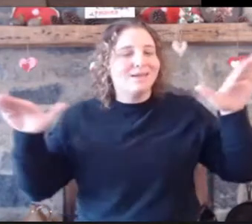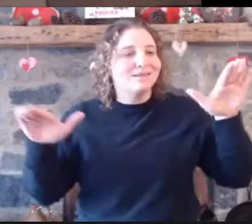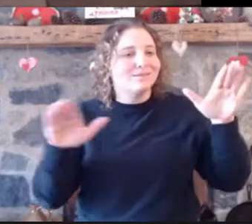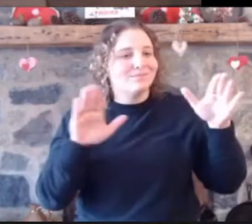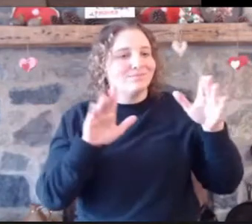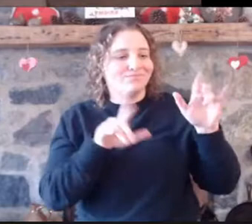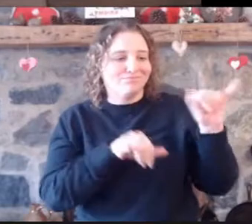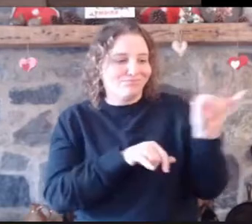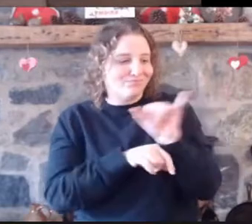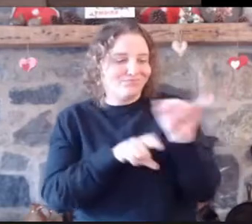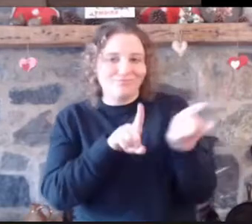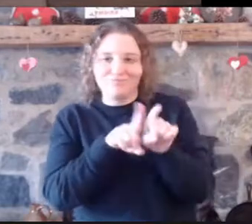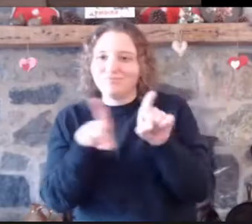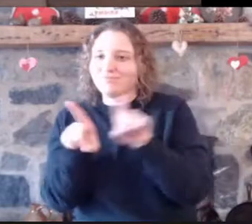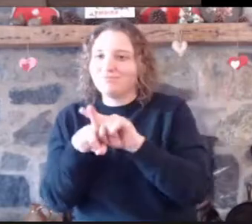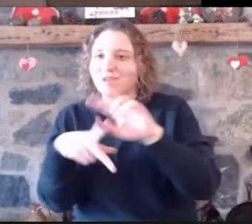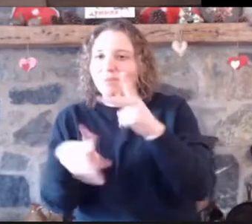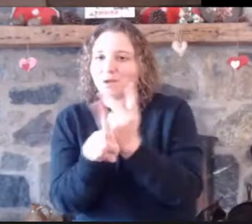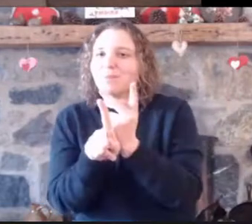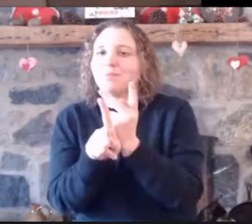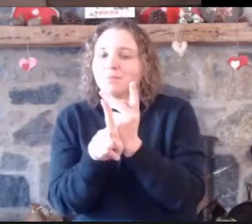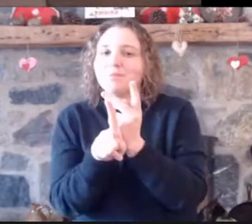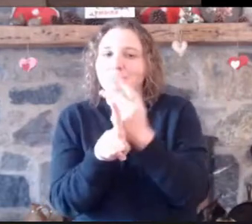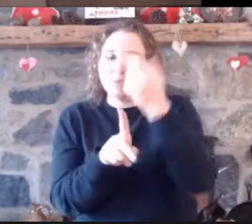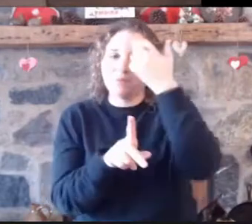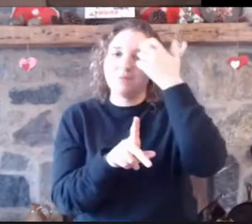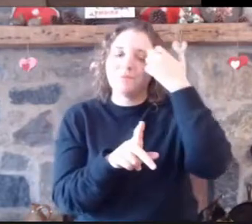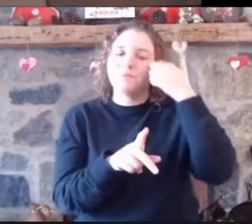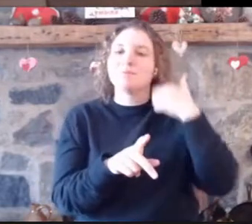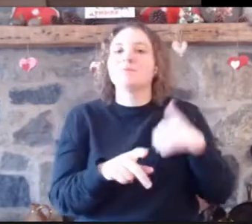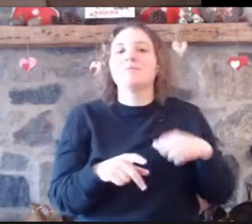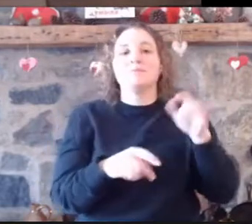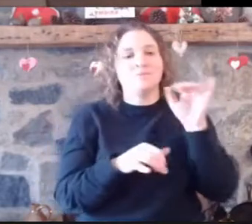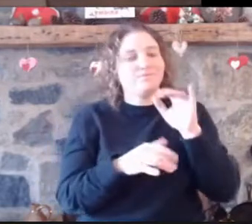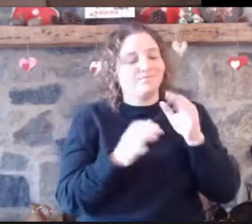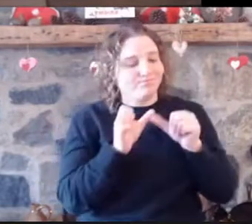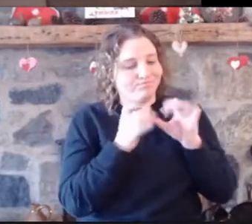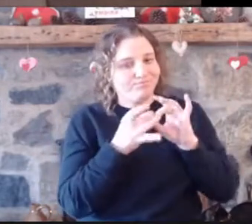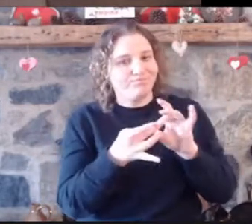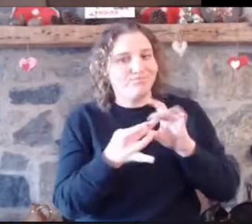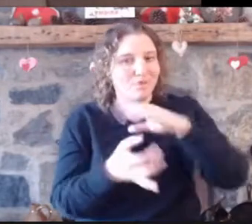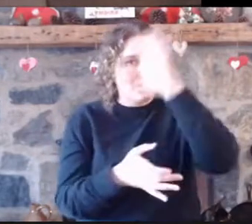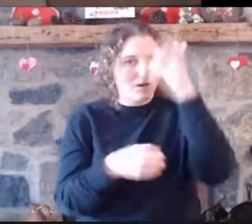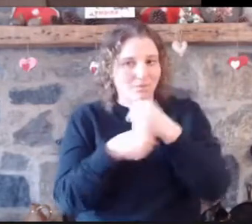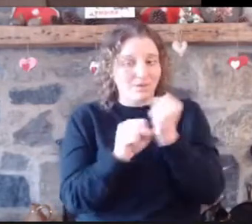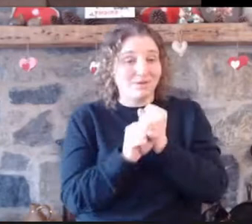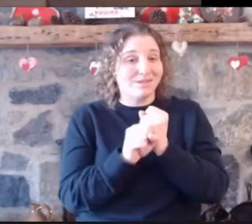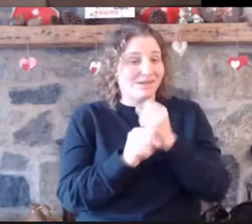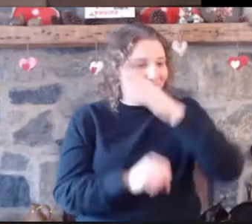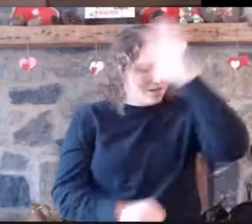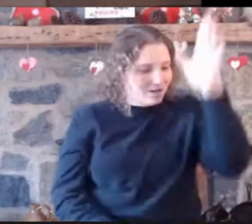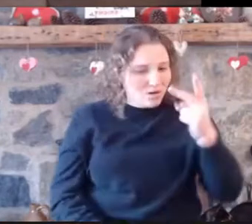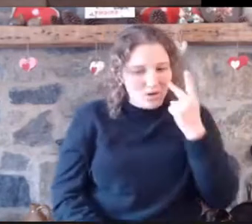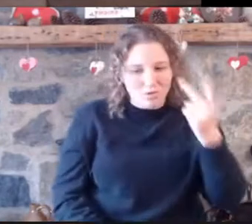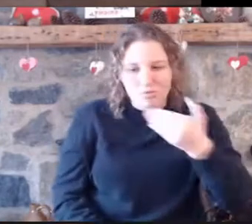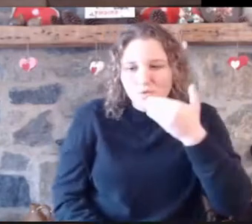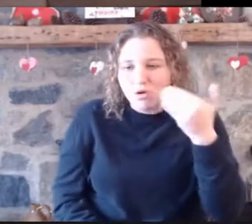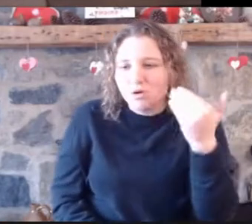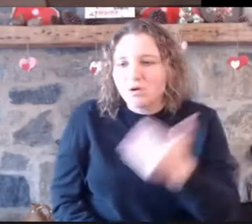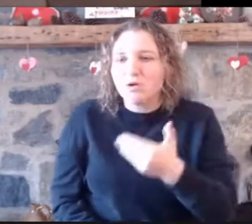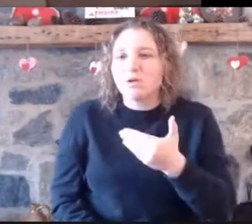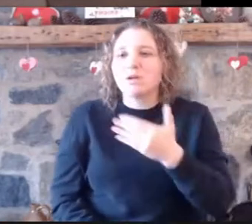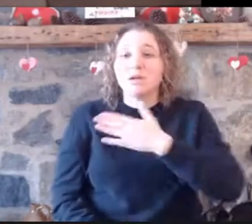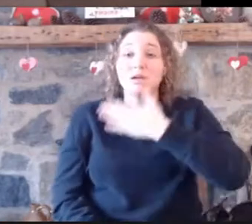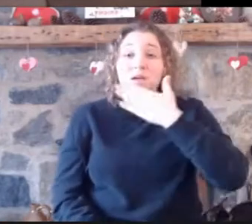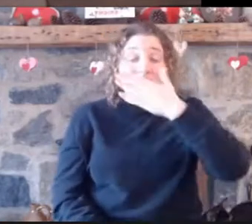Everything reproduces after its kind, according to God's creation. And God saw that it was good. And God blessed them, again,